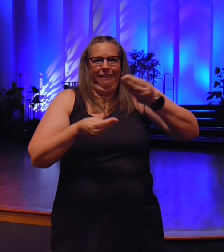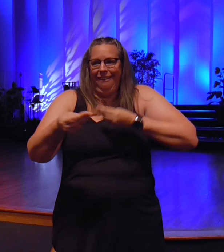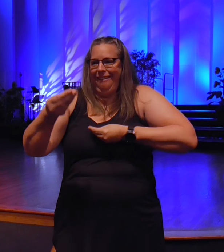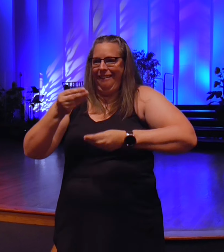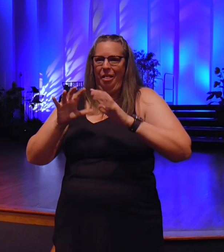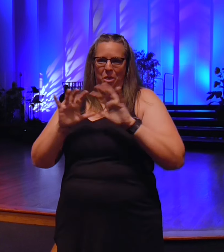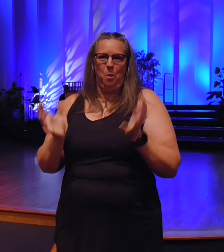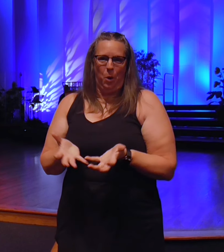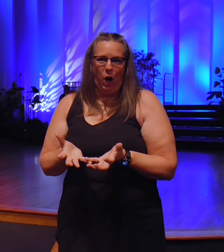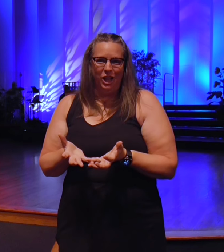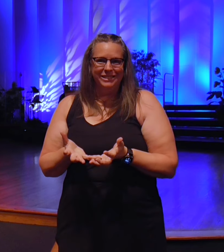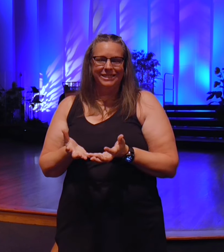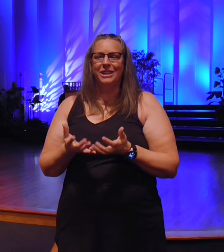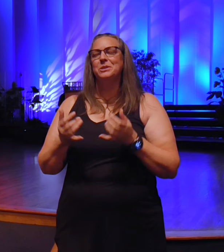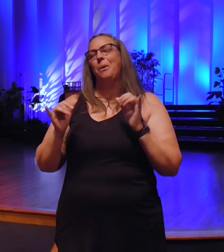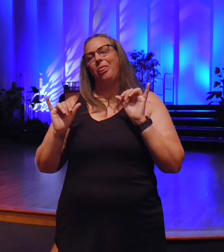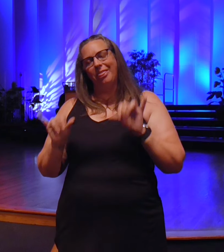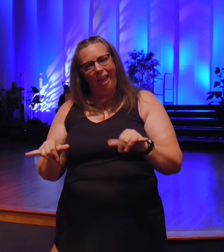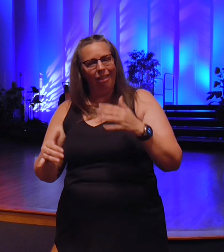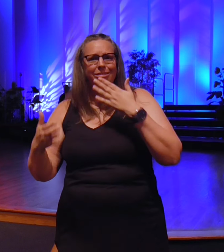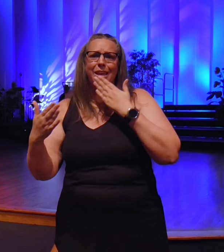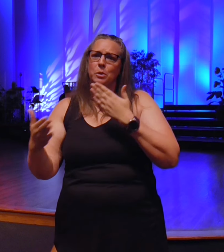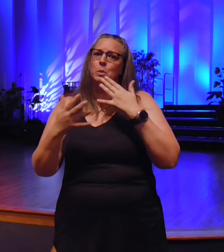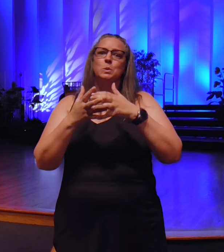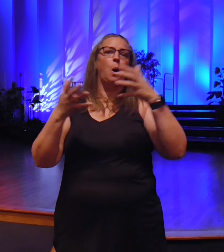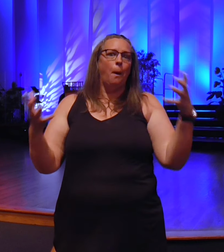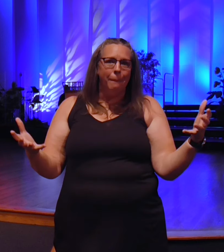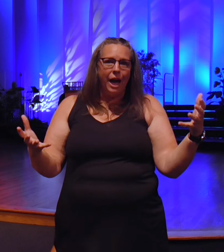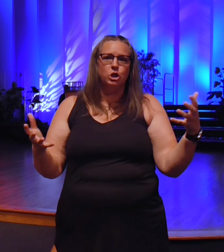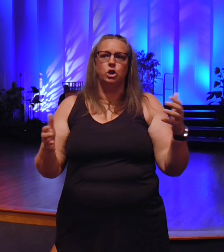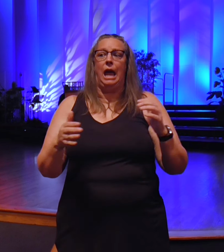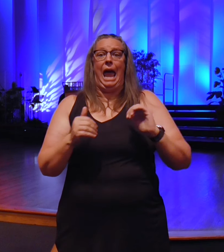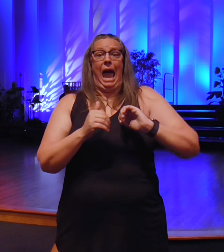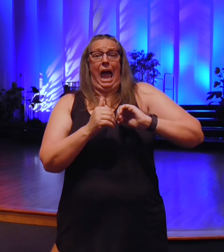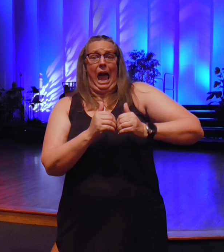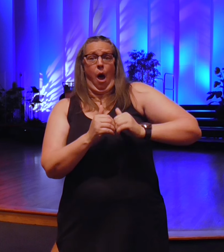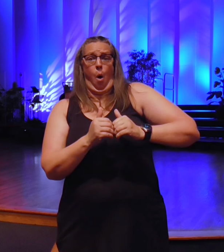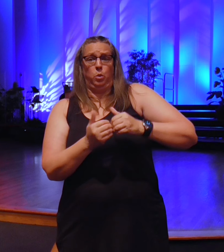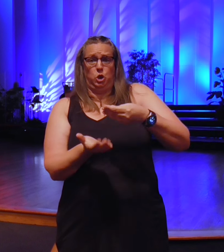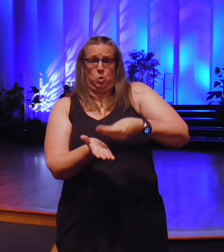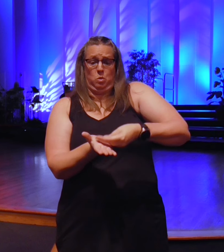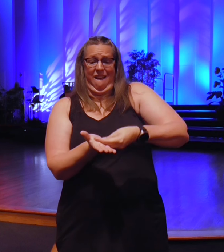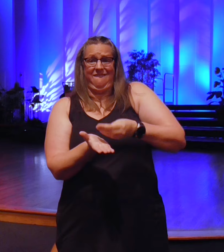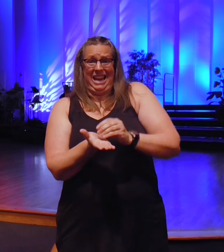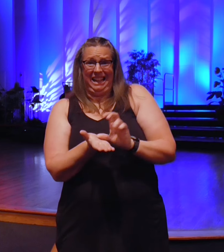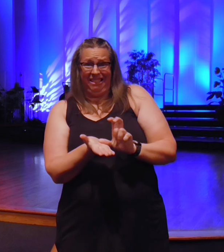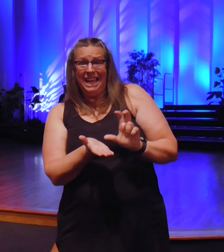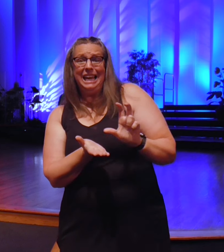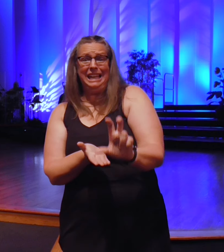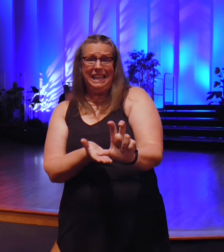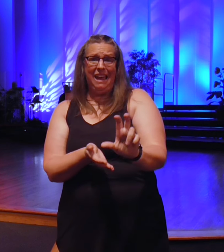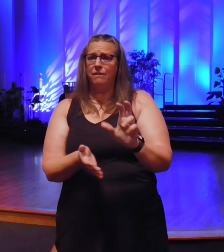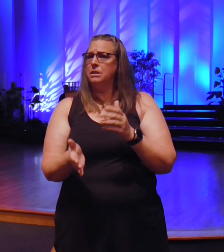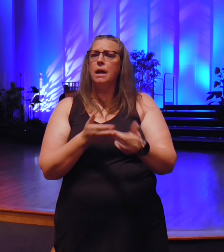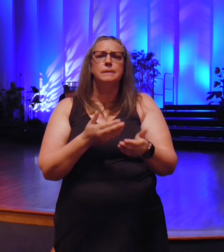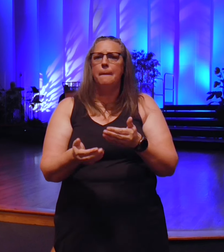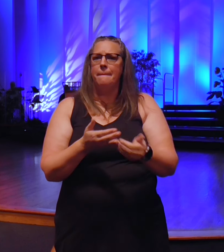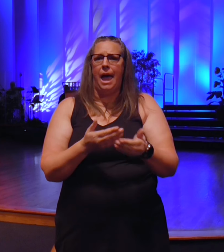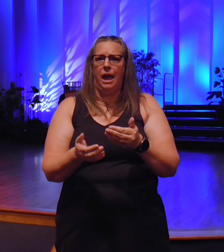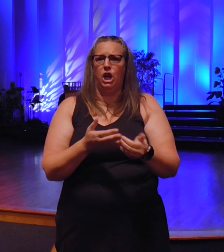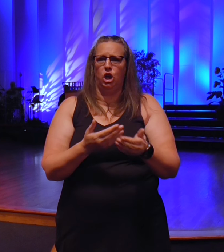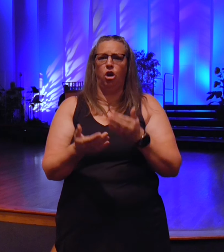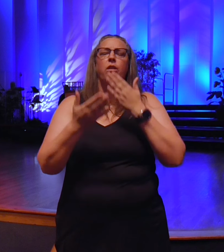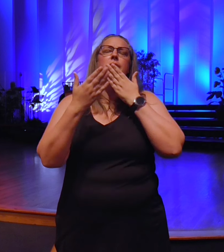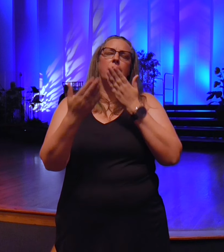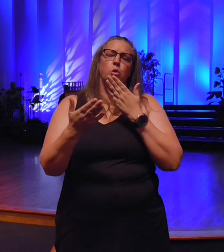So that's what we do now, and we look for ways that we can give, and however you give, whether that's spiritually, whether that's energetically or financially, thank you